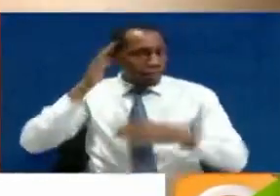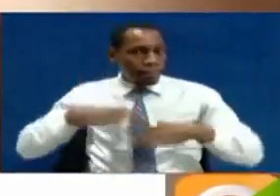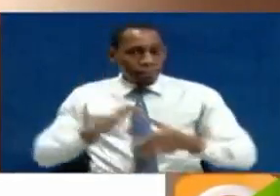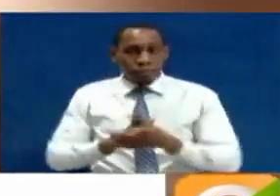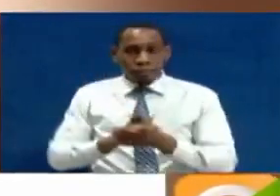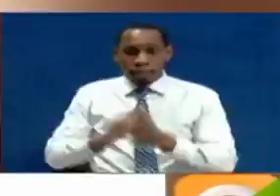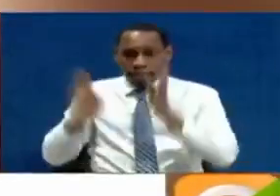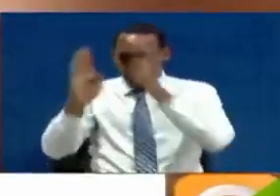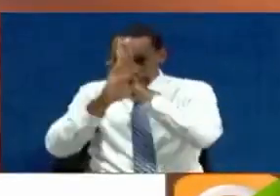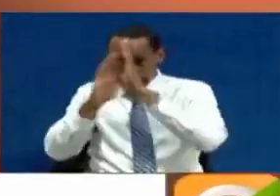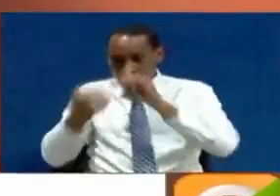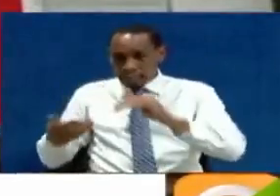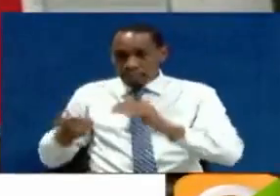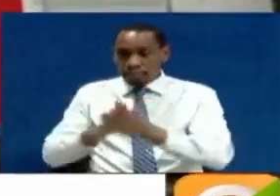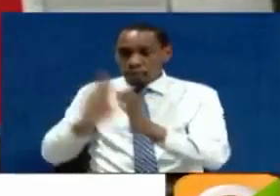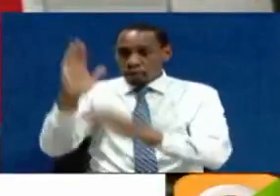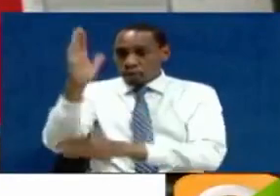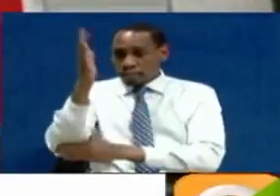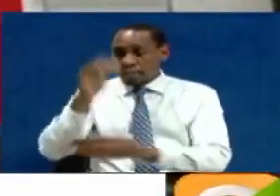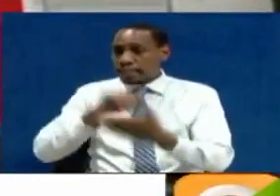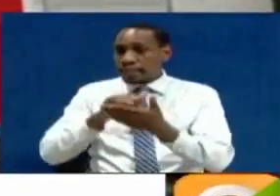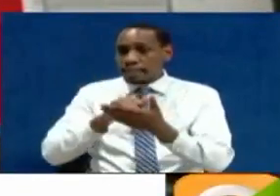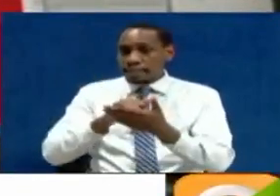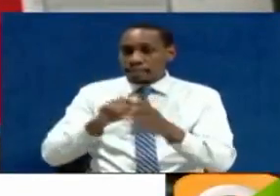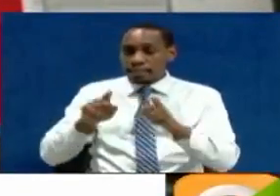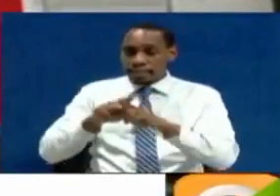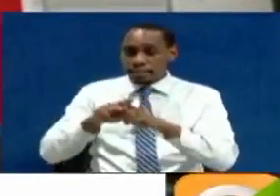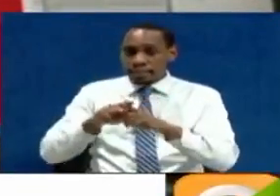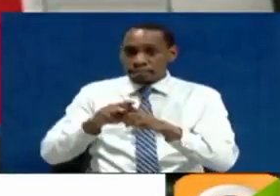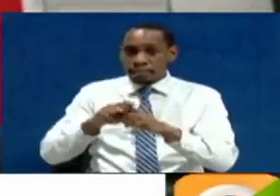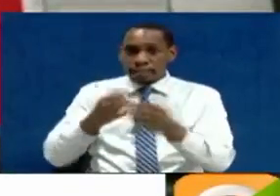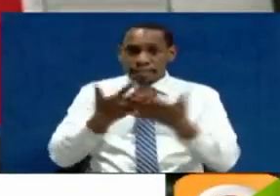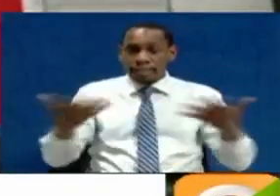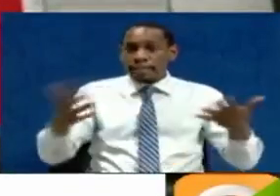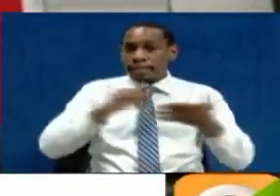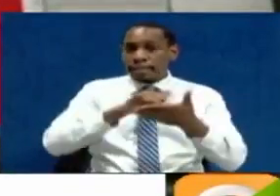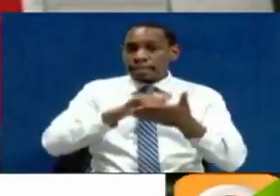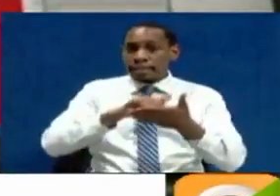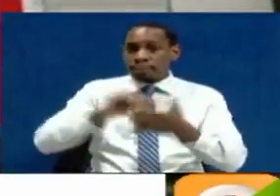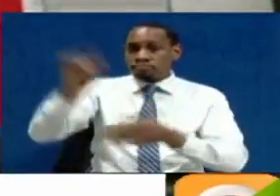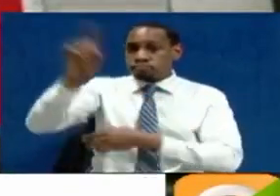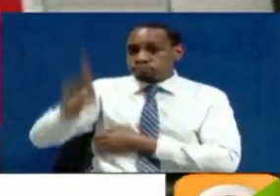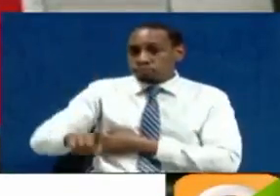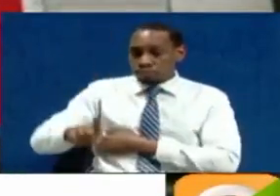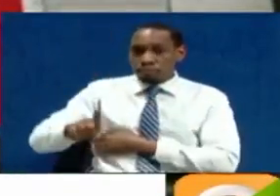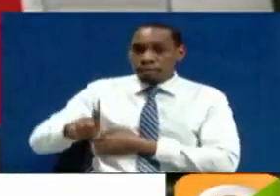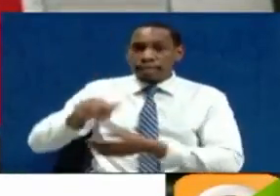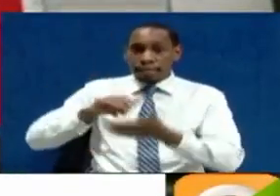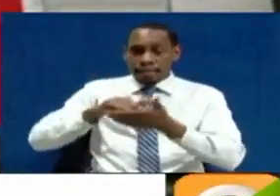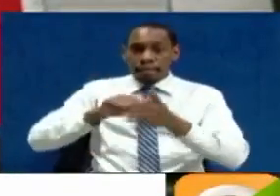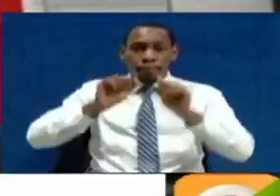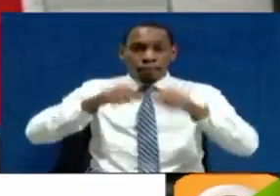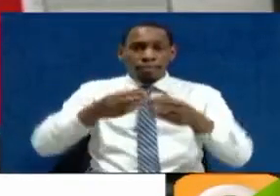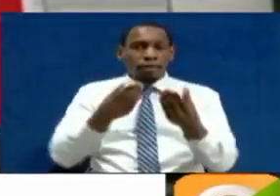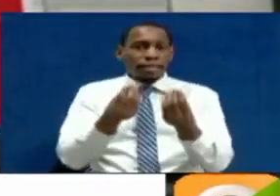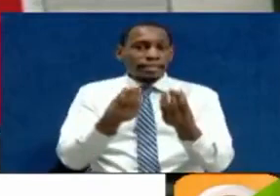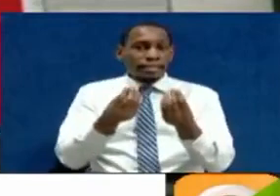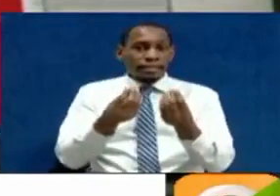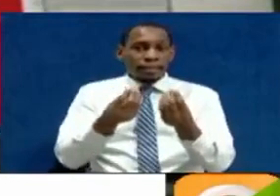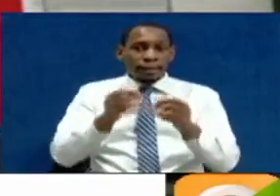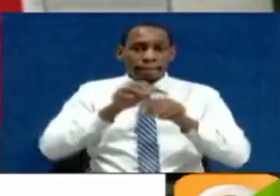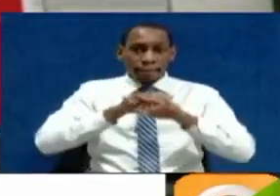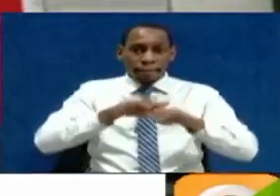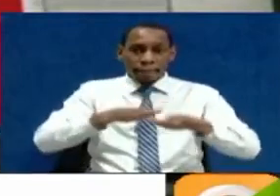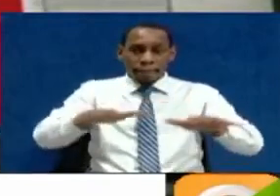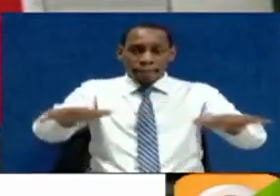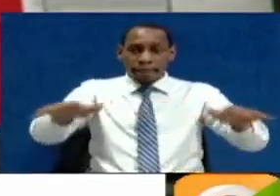under a tree, those could be, you know, the conduits through which, you know, the lightning finds that it can easily